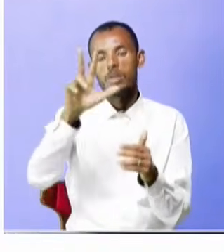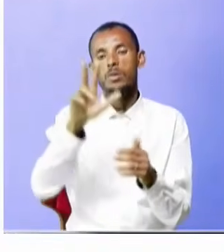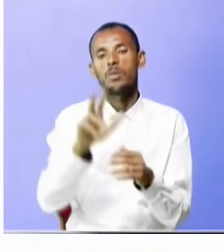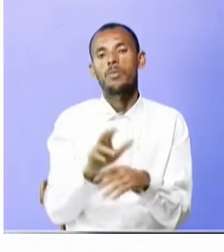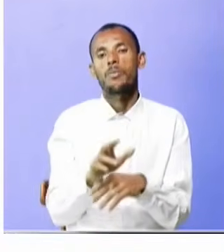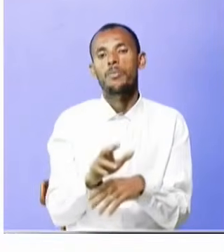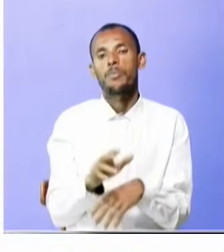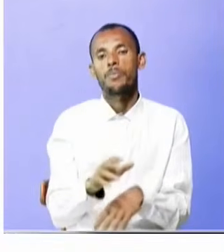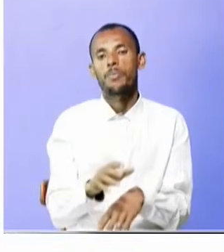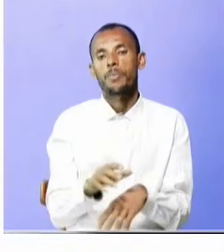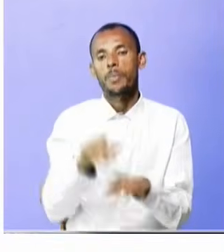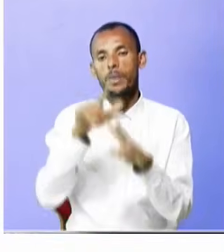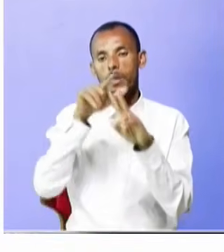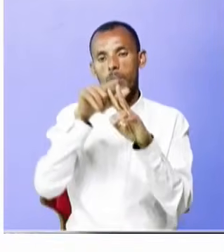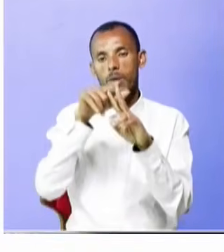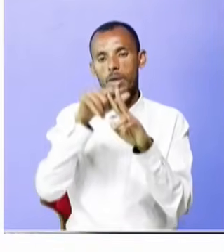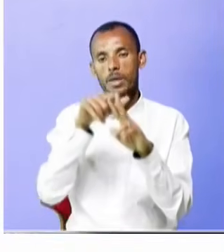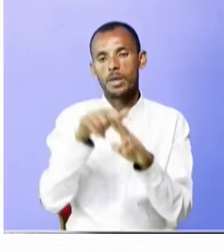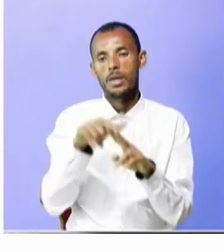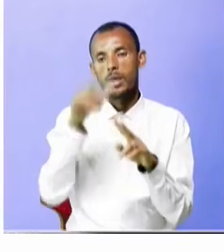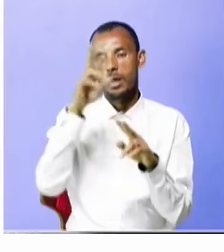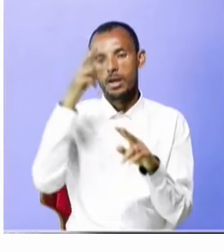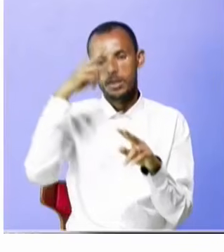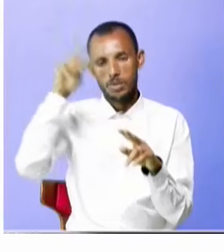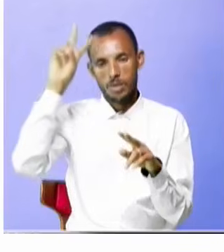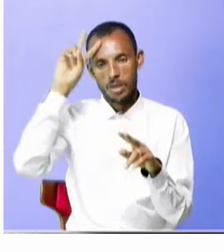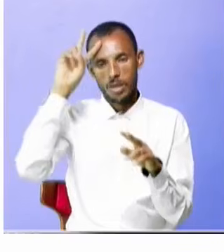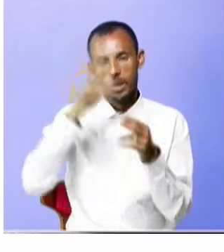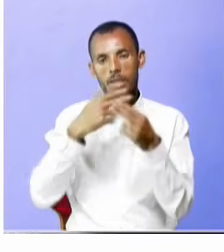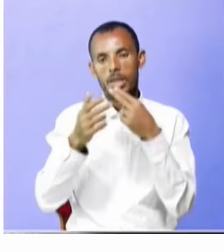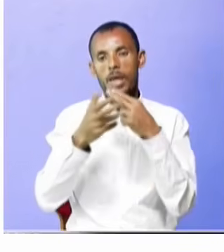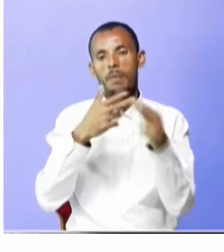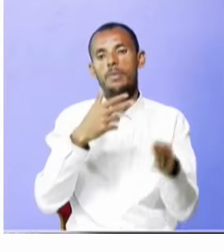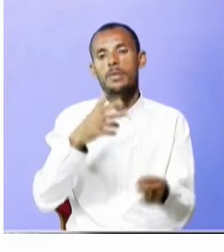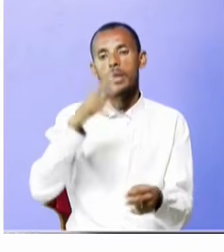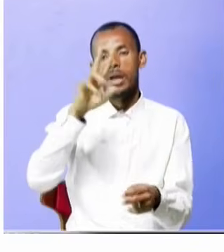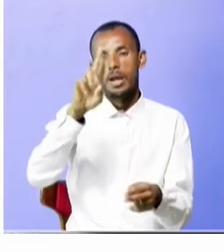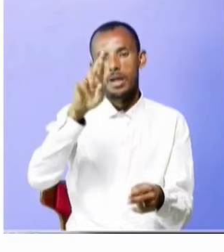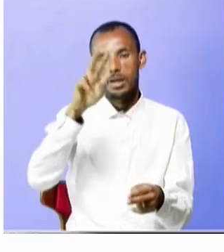2/3 of pi r squared times r.